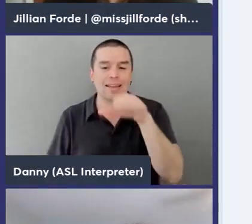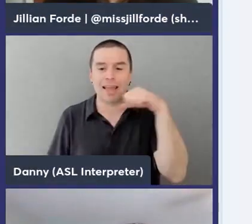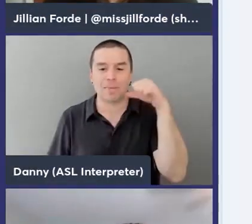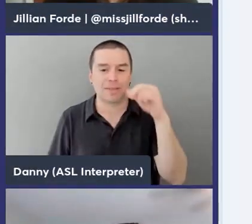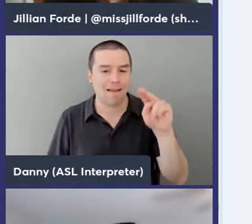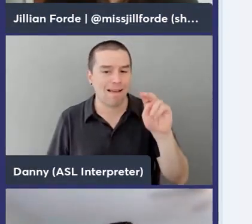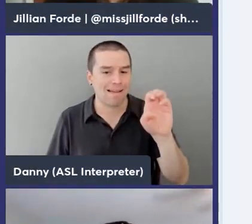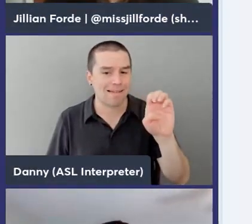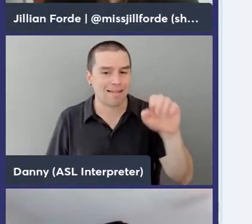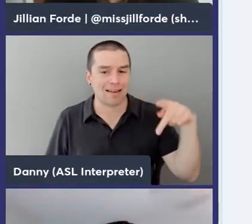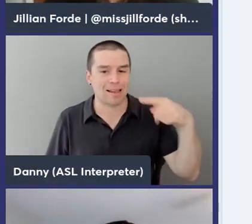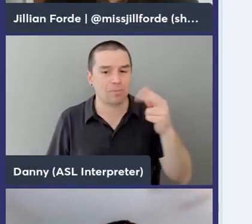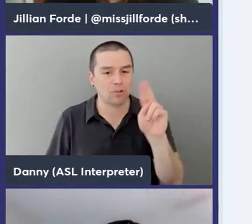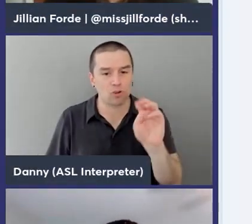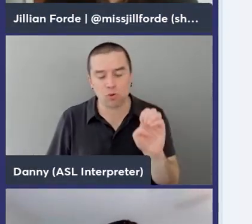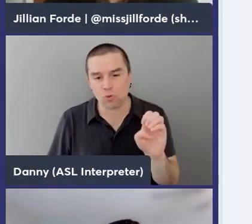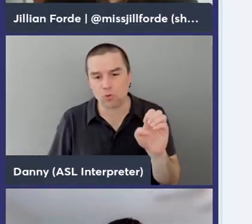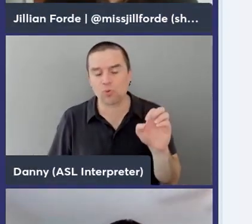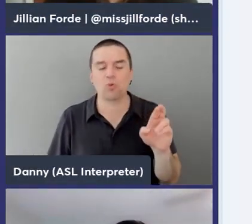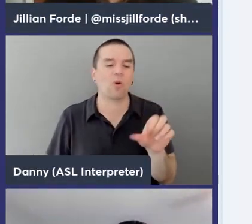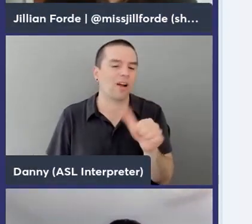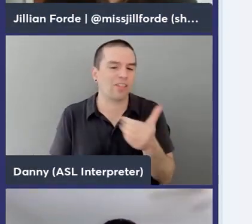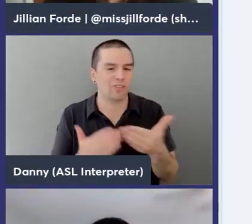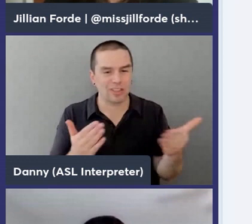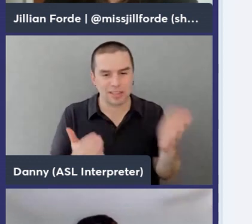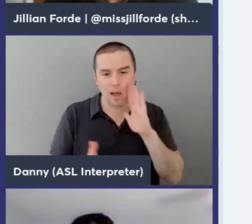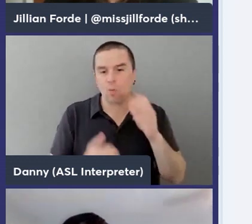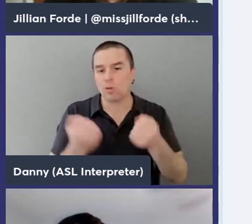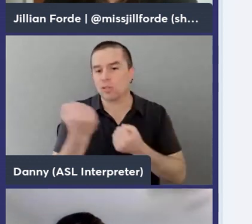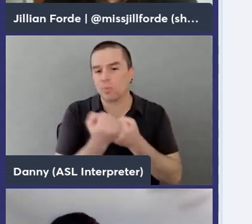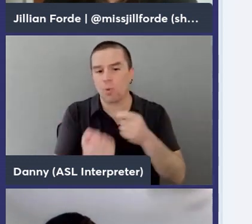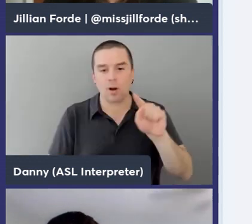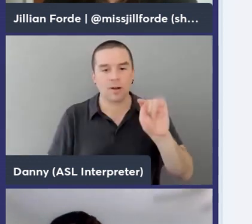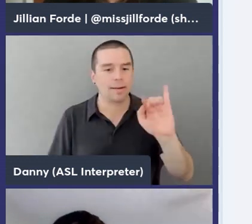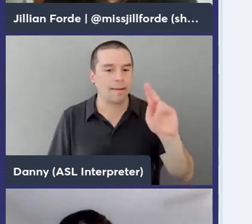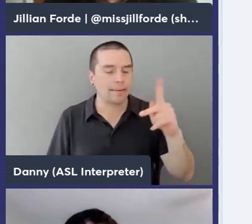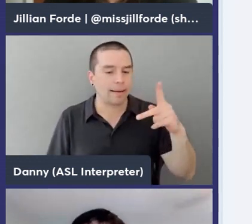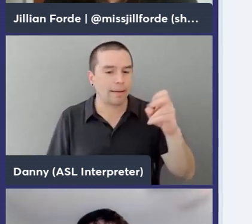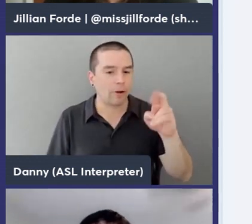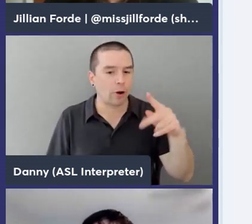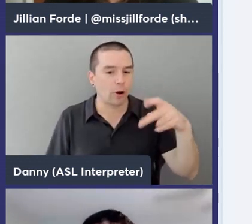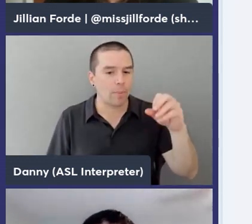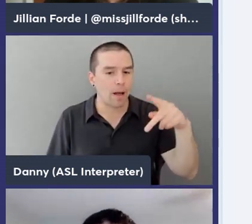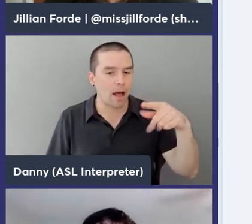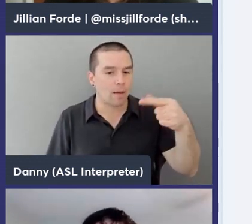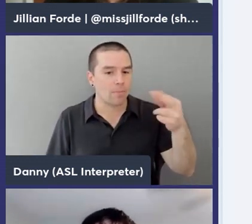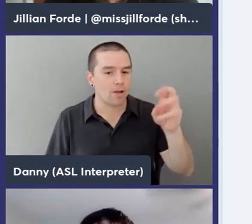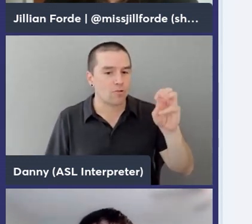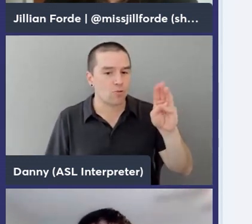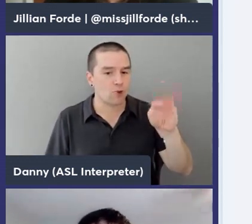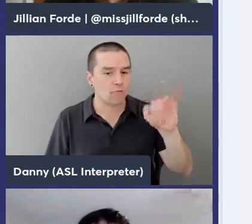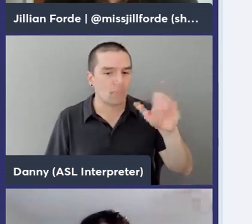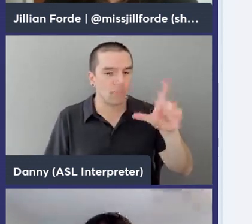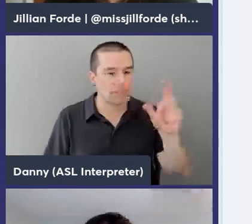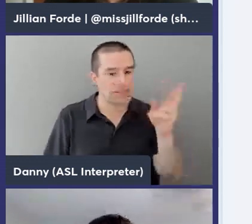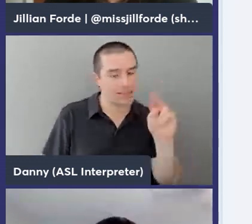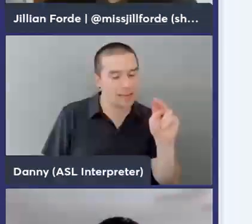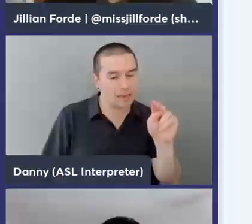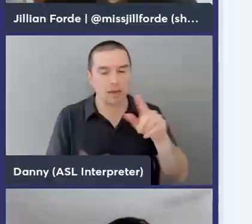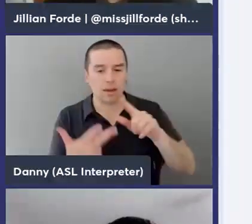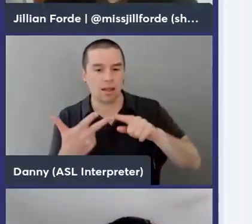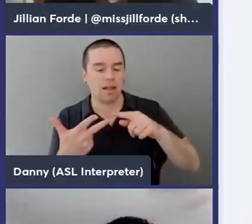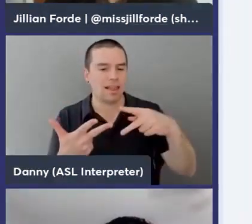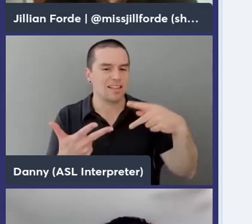out there that support either Tinkerpop Gremlin or Sparkle, which are two standard query languages out in the graph